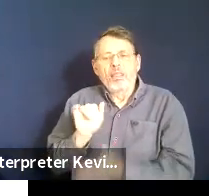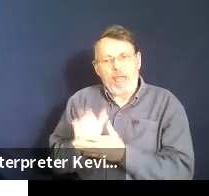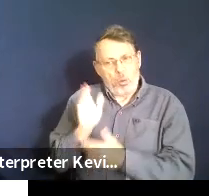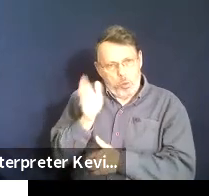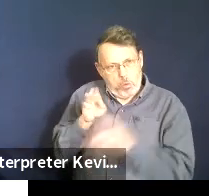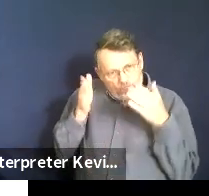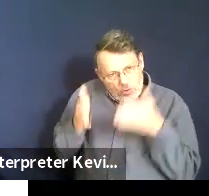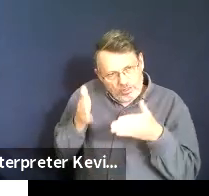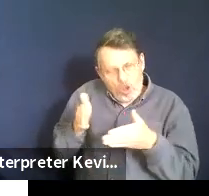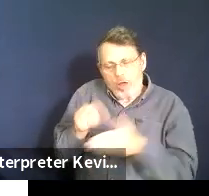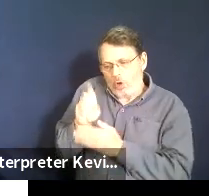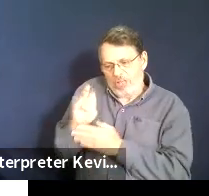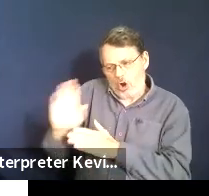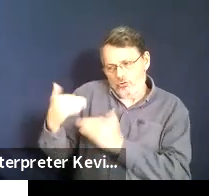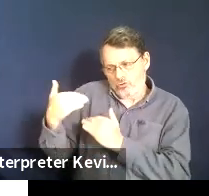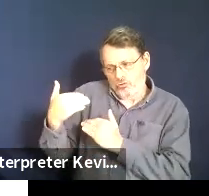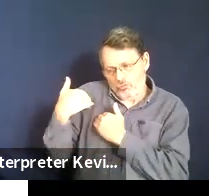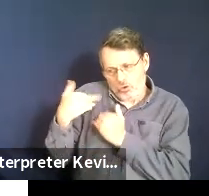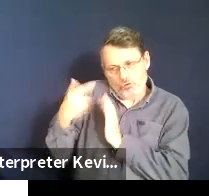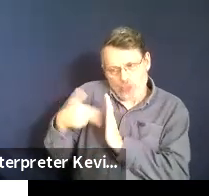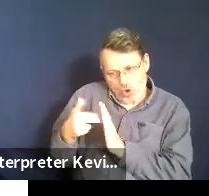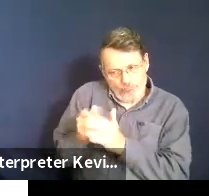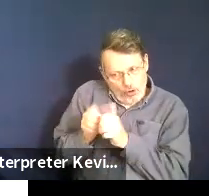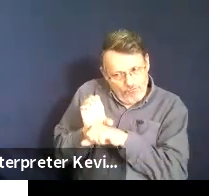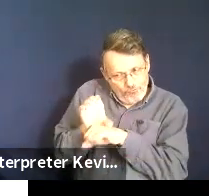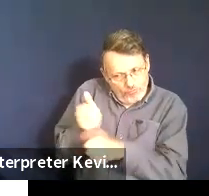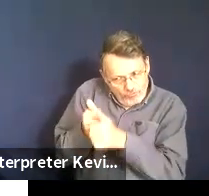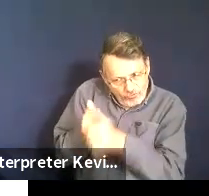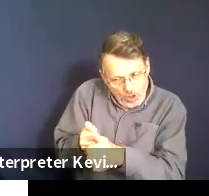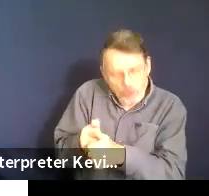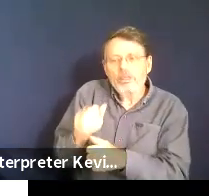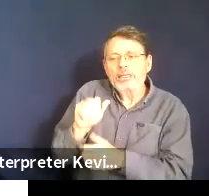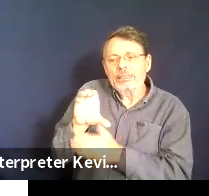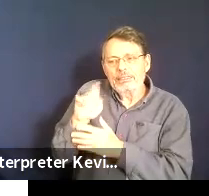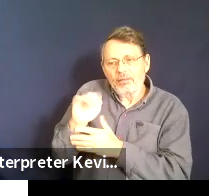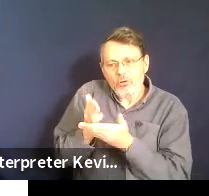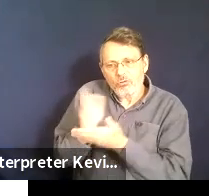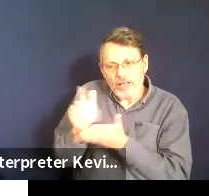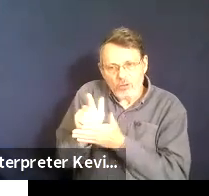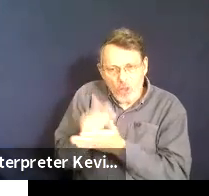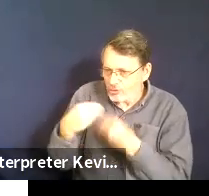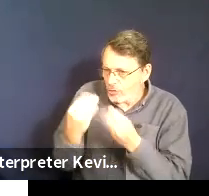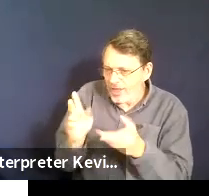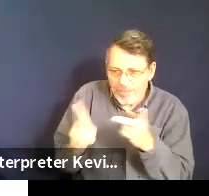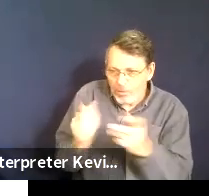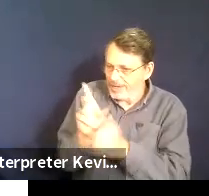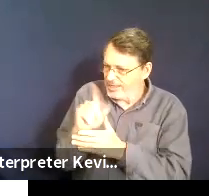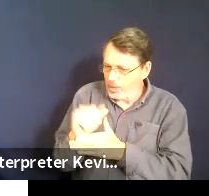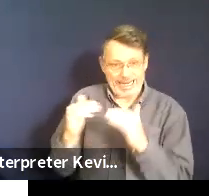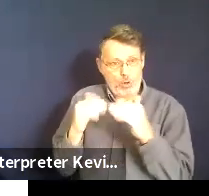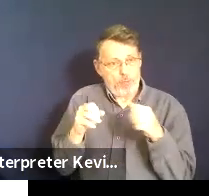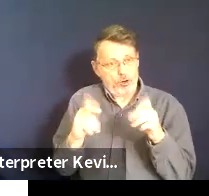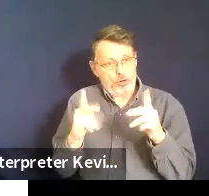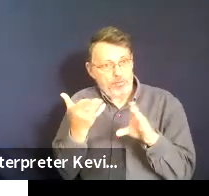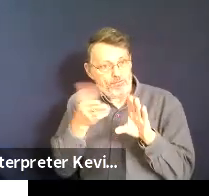those laws that protect the rights of those with disabilities to have an equal opportunity to participate in a program activity